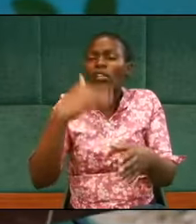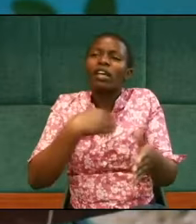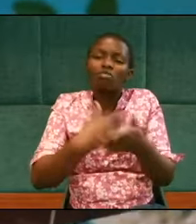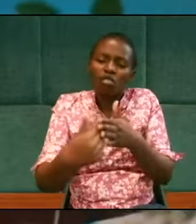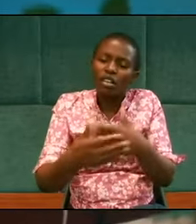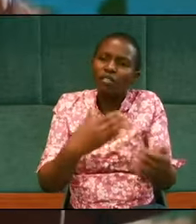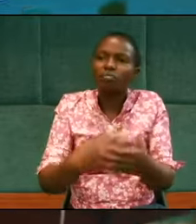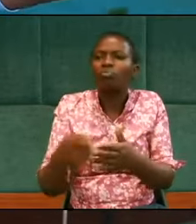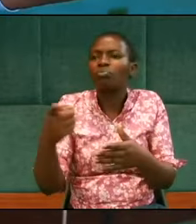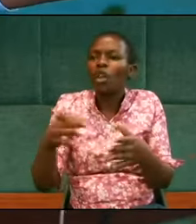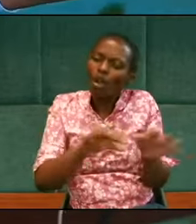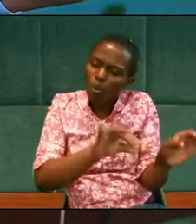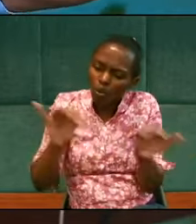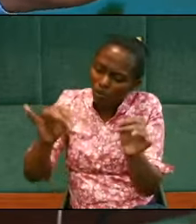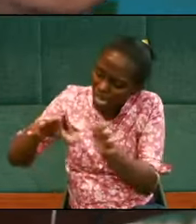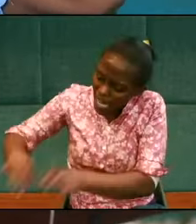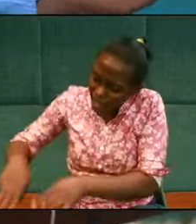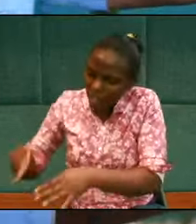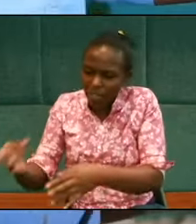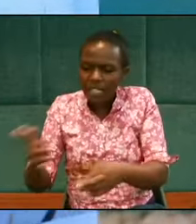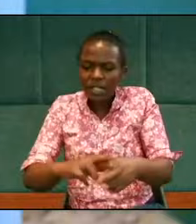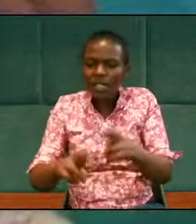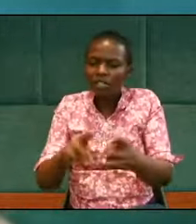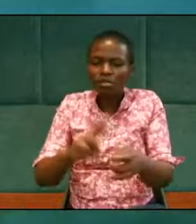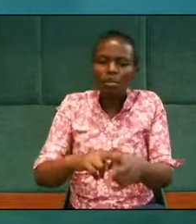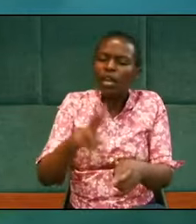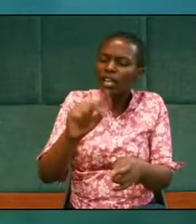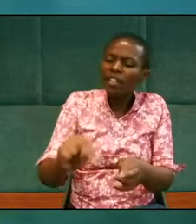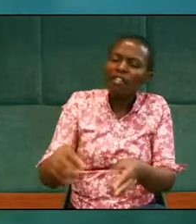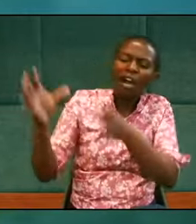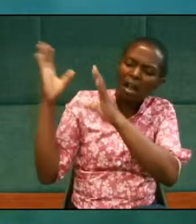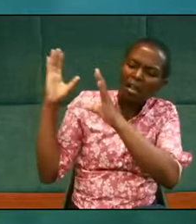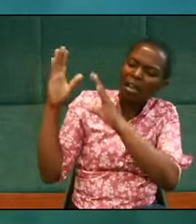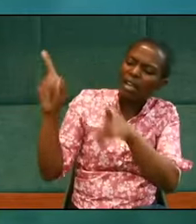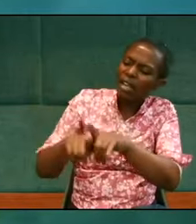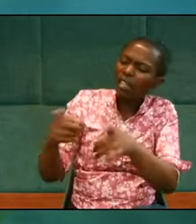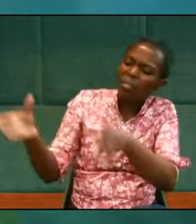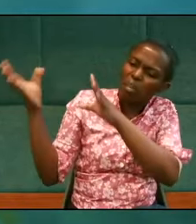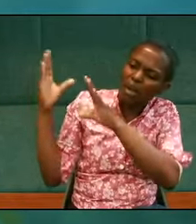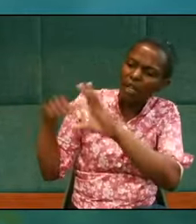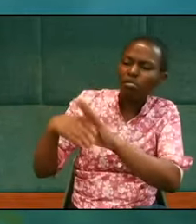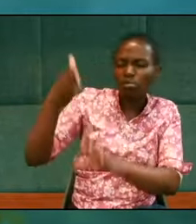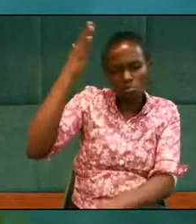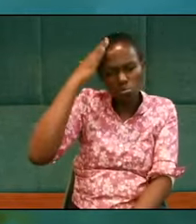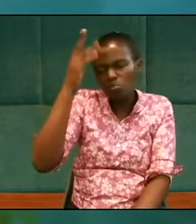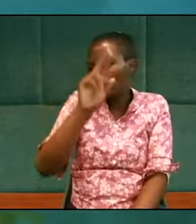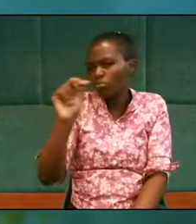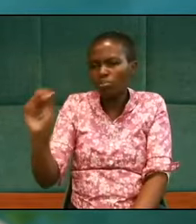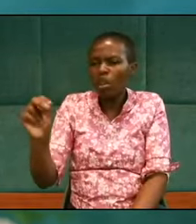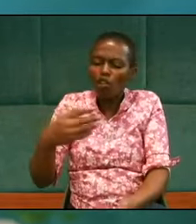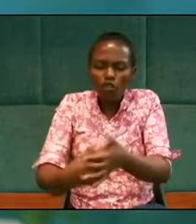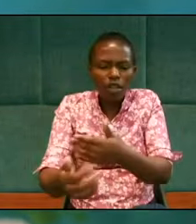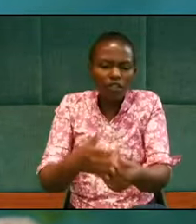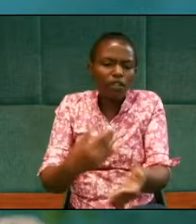on. Don't carry it like it is a sack on your head. Please, move on. Forgive yourself and move